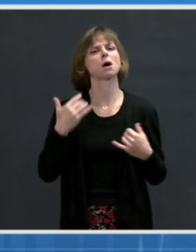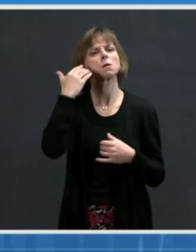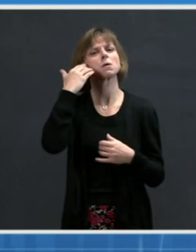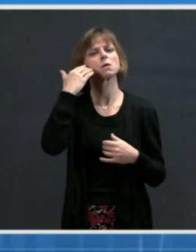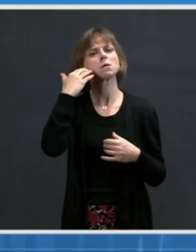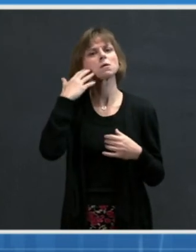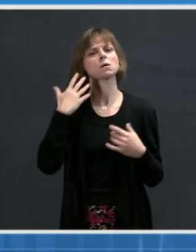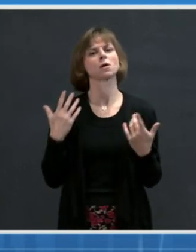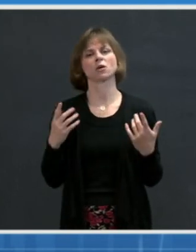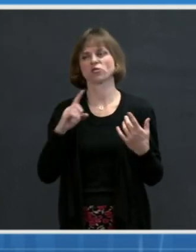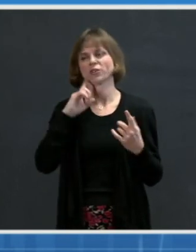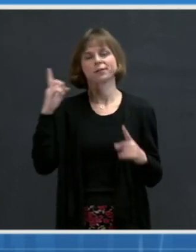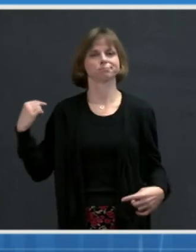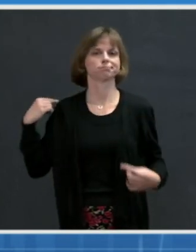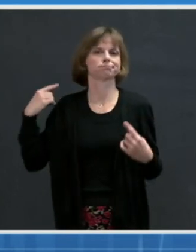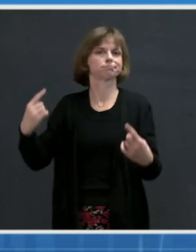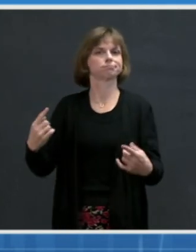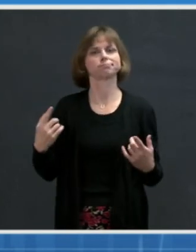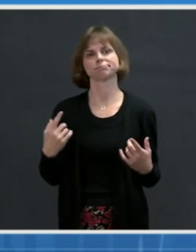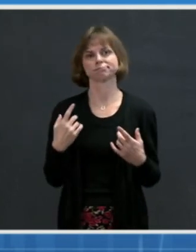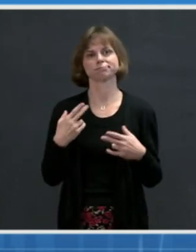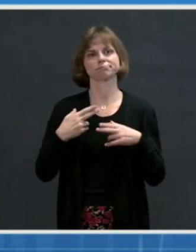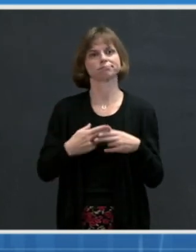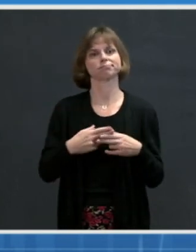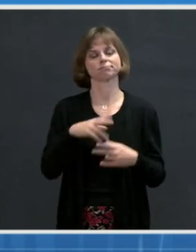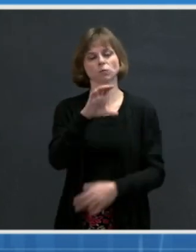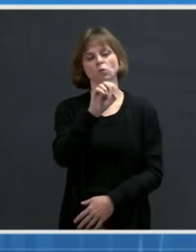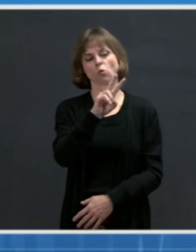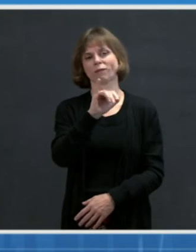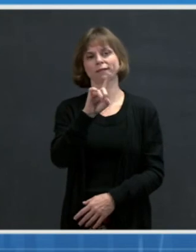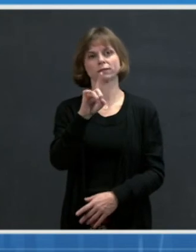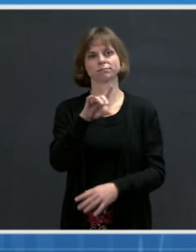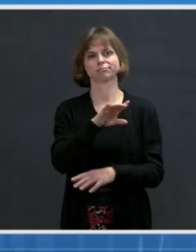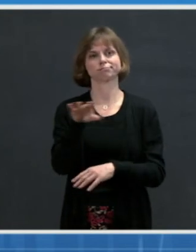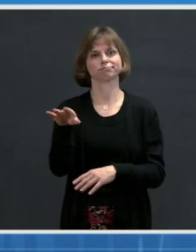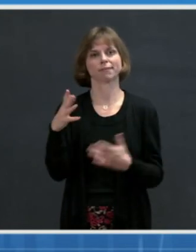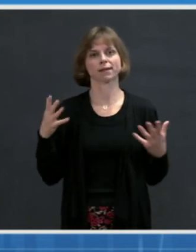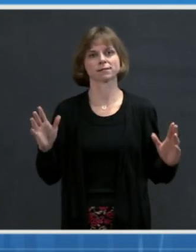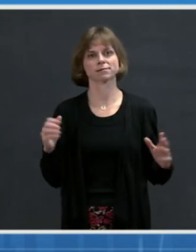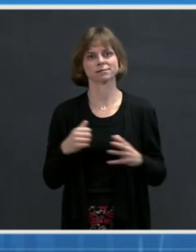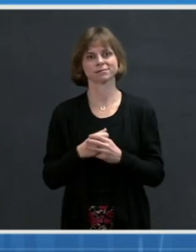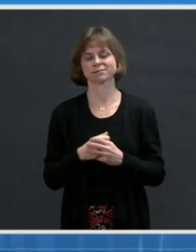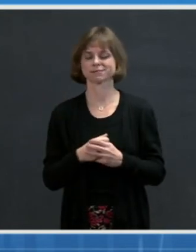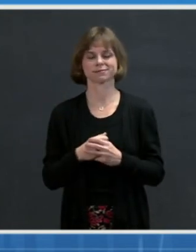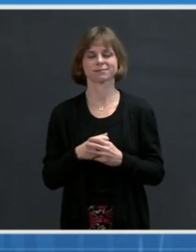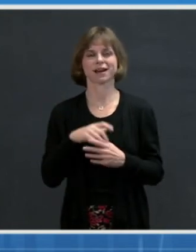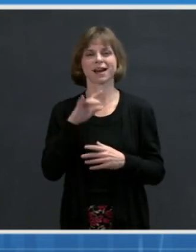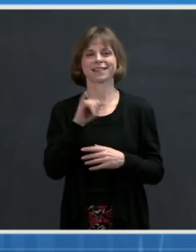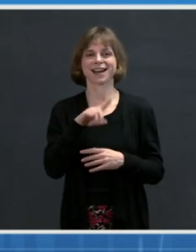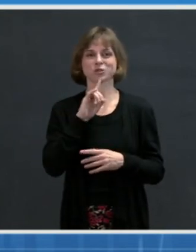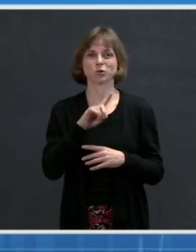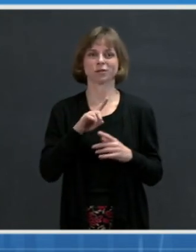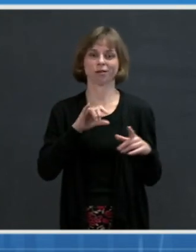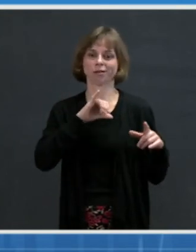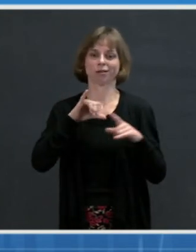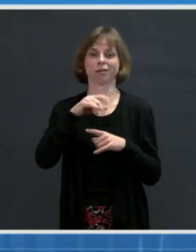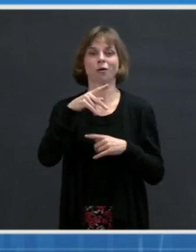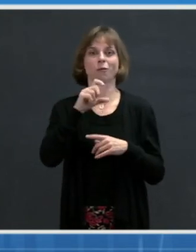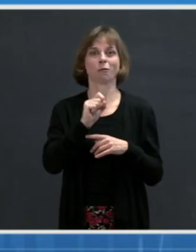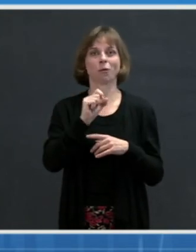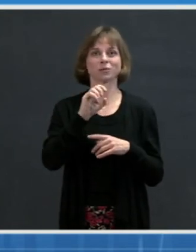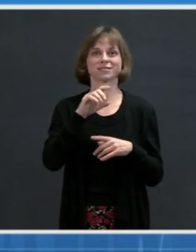had long been called long COVID, but actually what that really is post-acute sequelae of